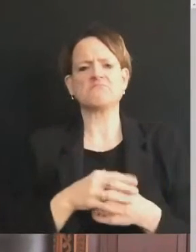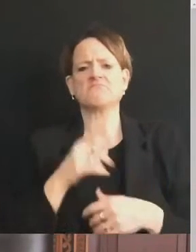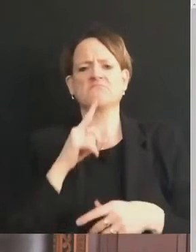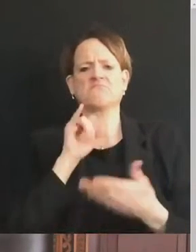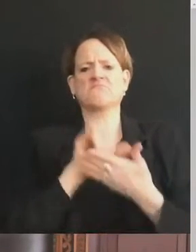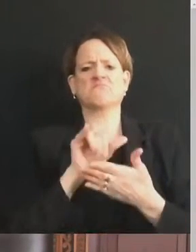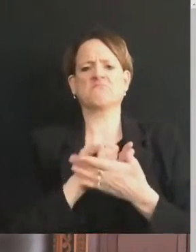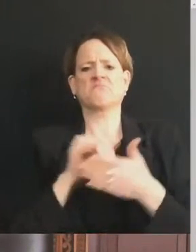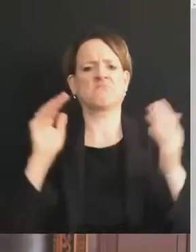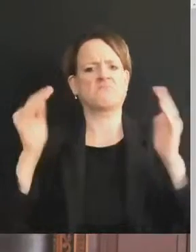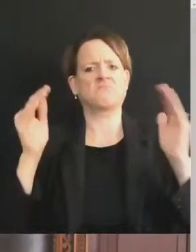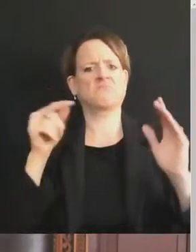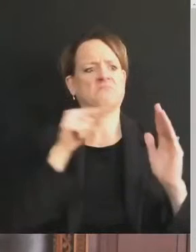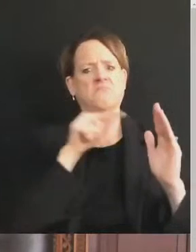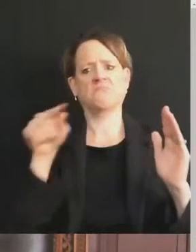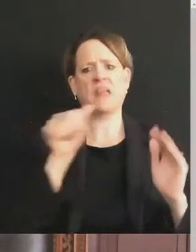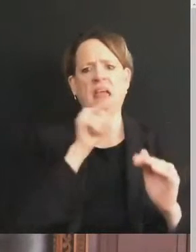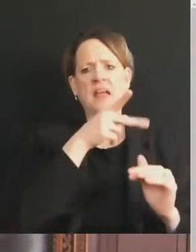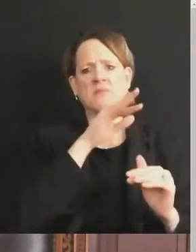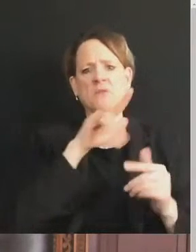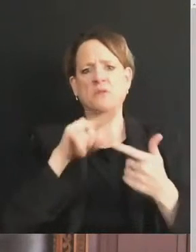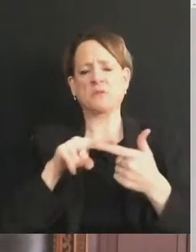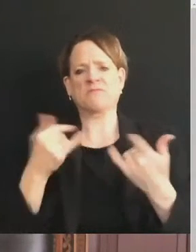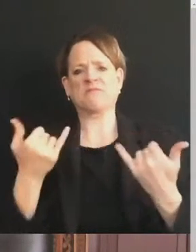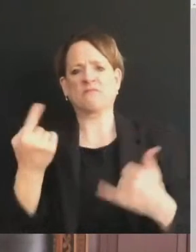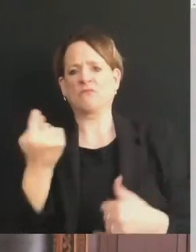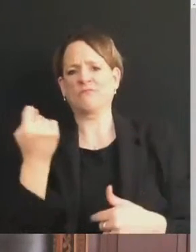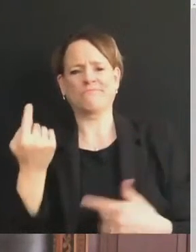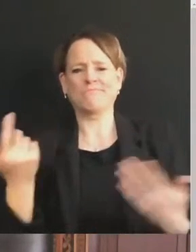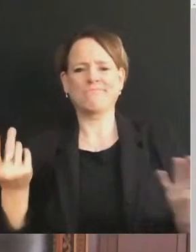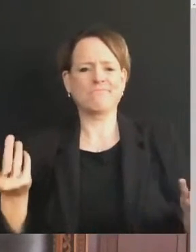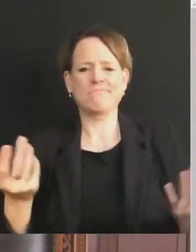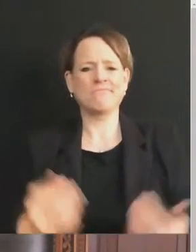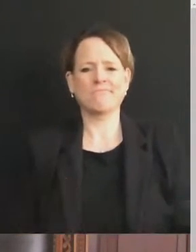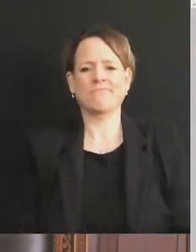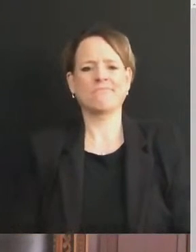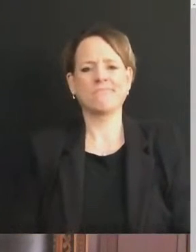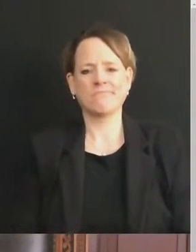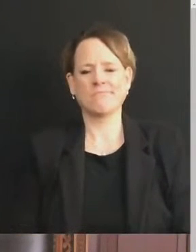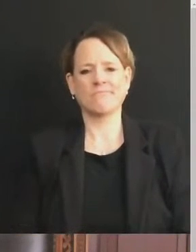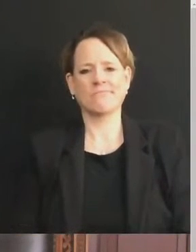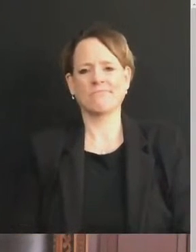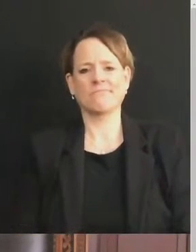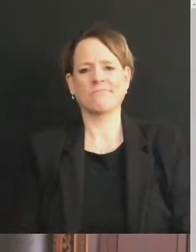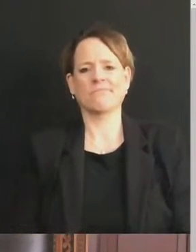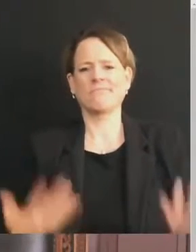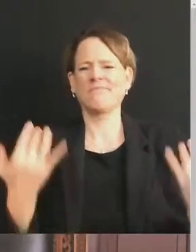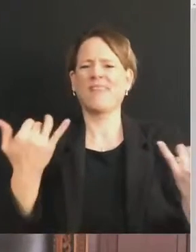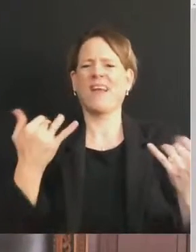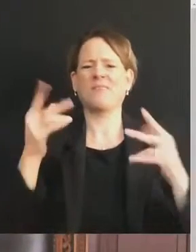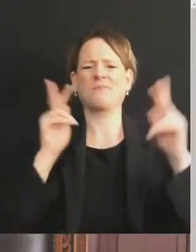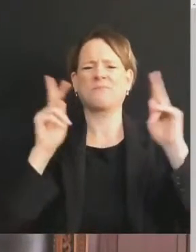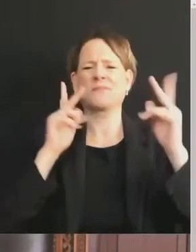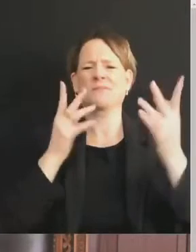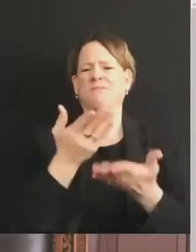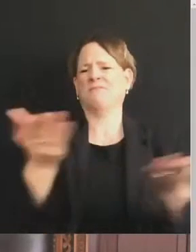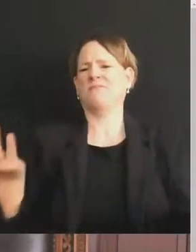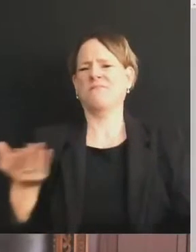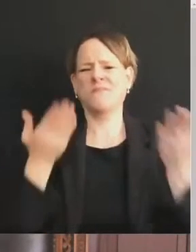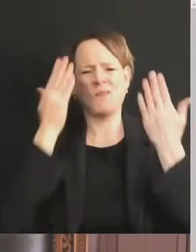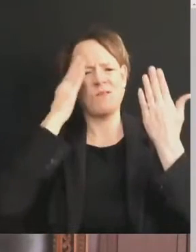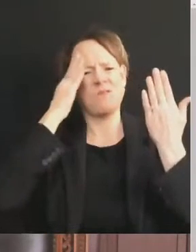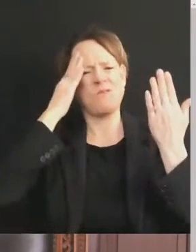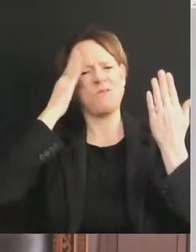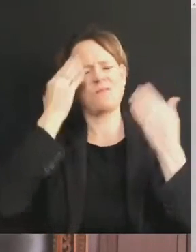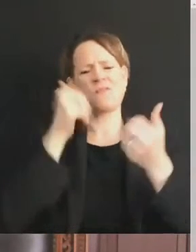And so I believe that it will be safe. We're encouraging people, obviously, to vote in